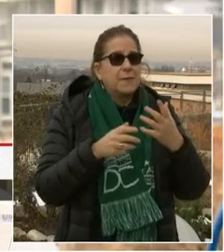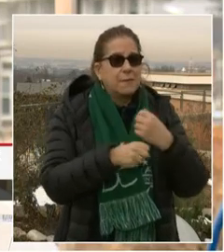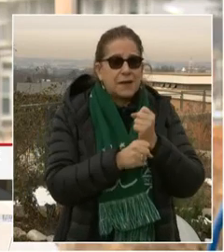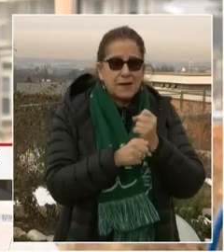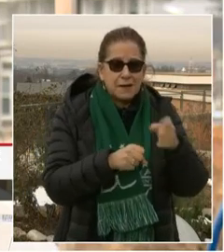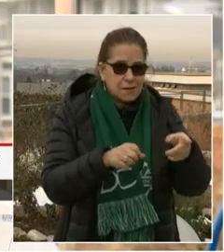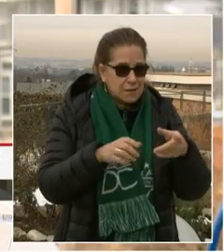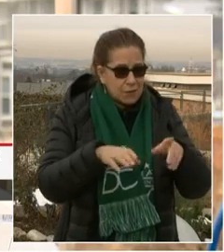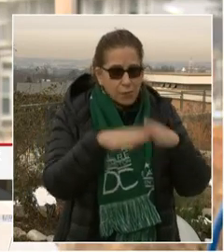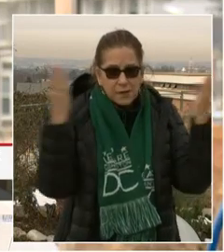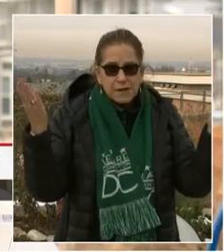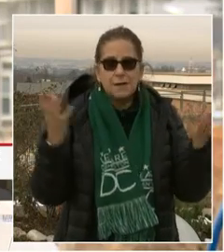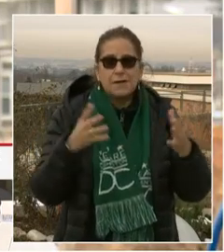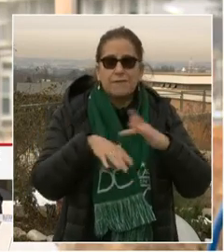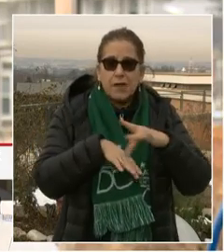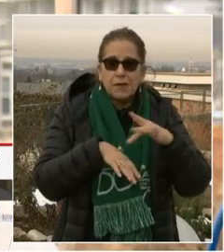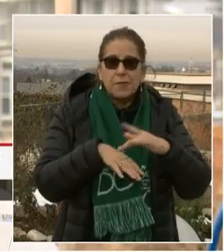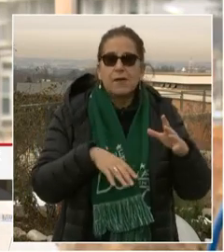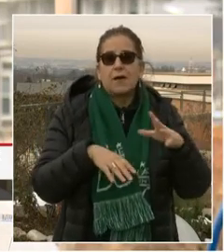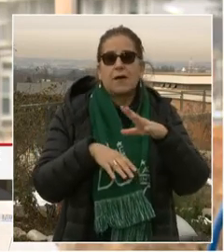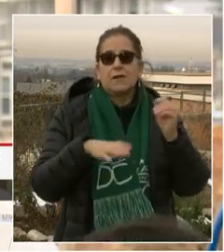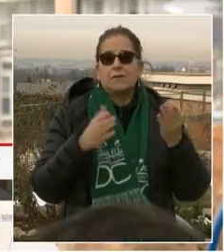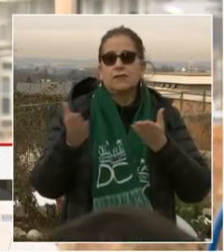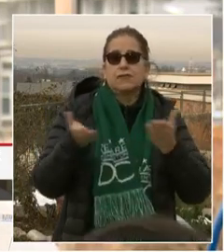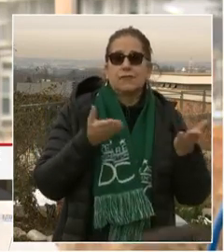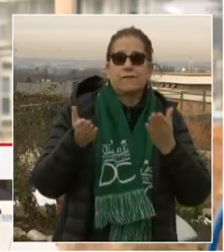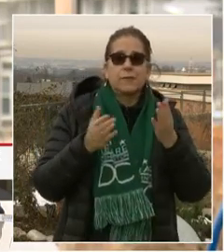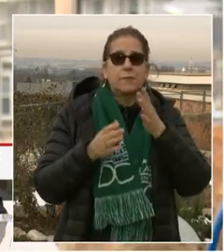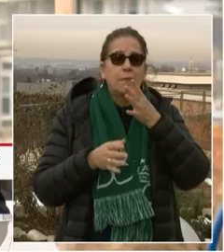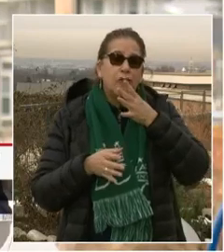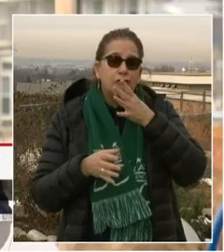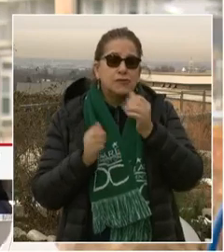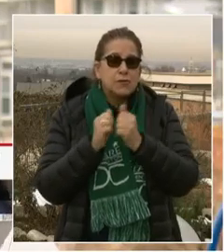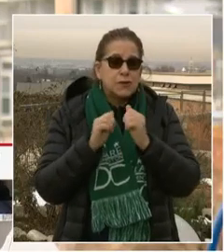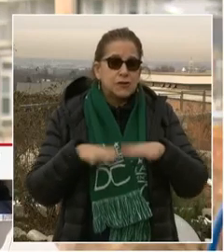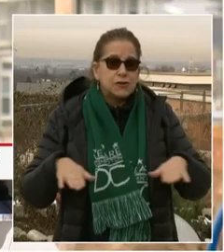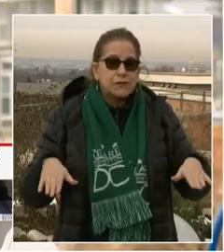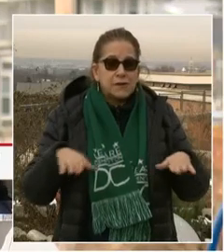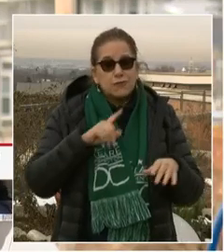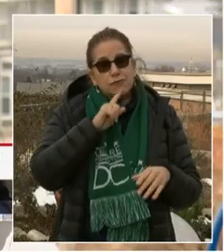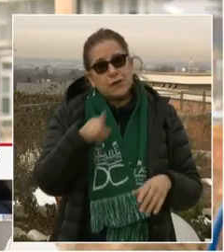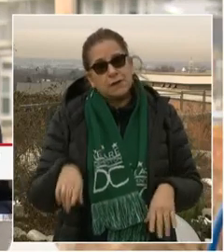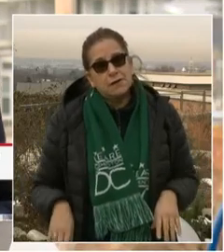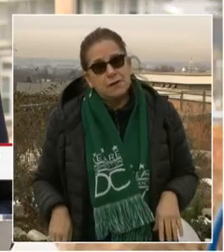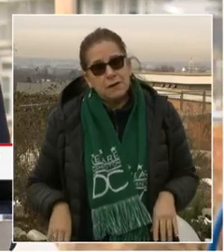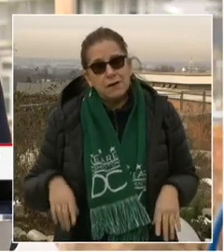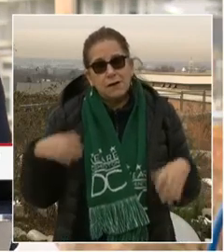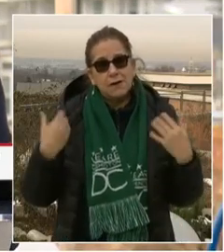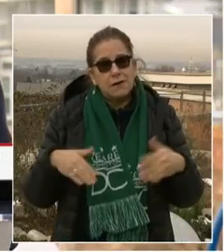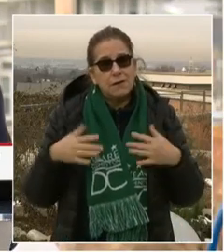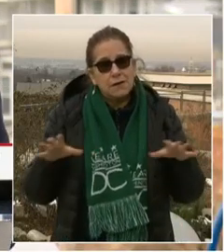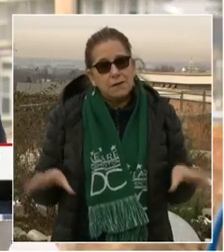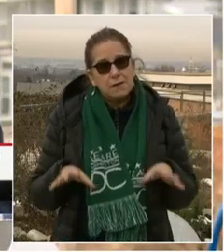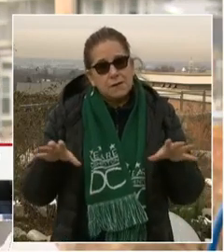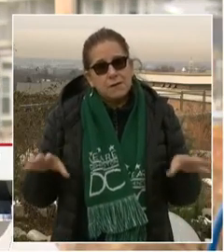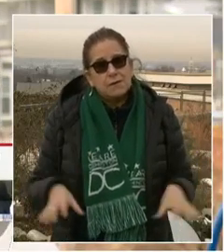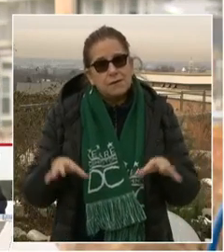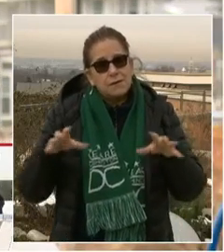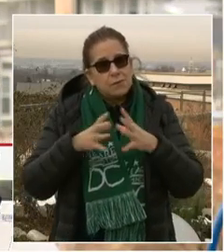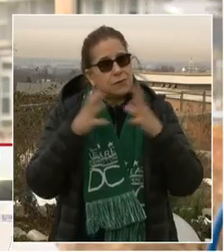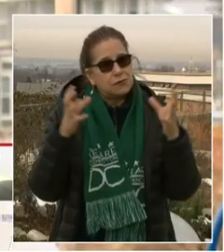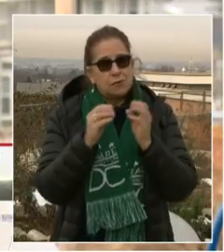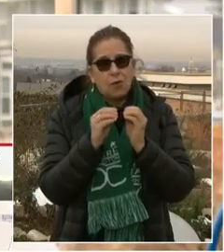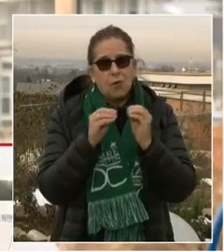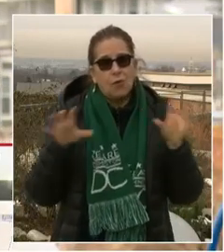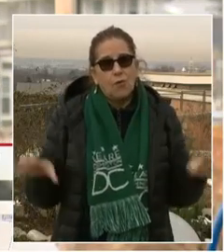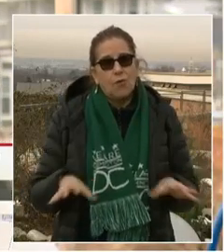But we know that there is more to do, and that women, particularly mothers, have been hit disproportionately hard by